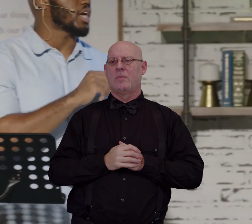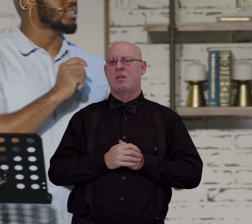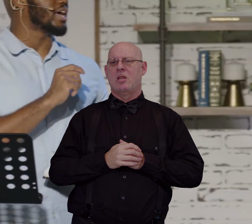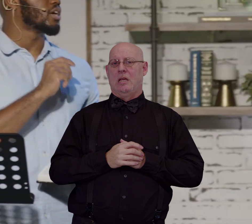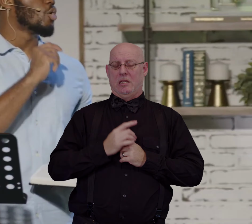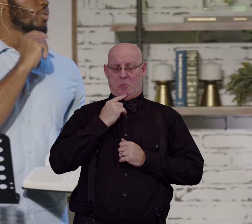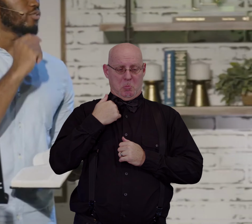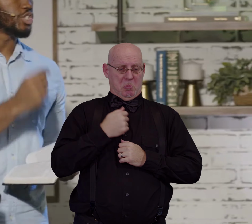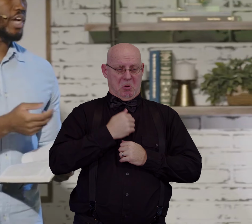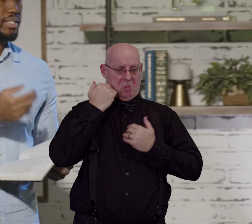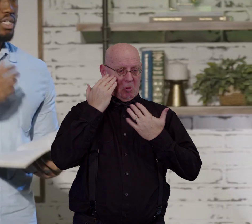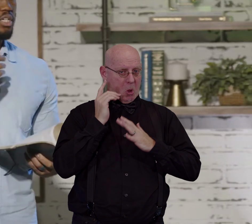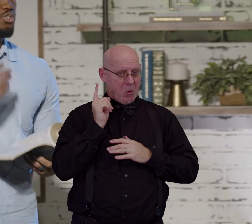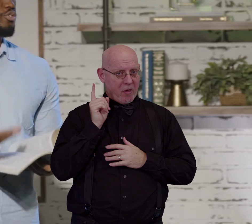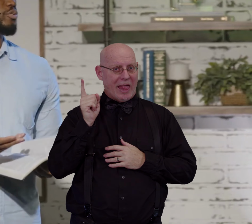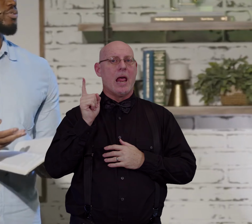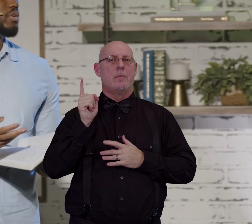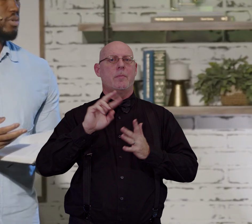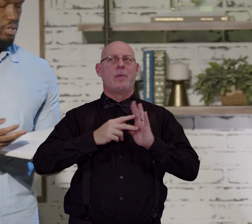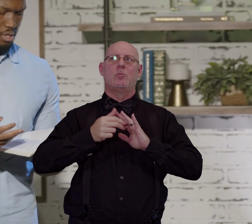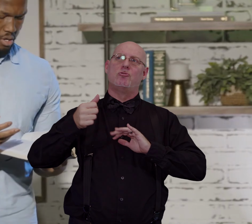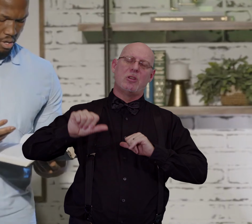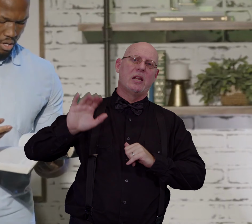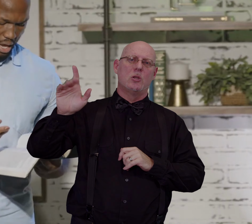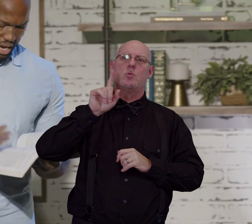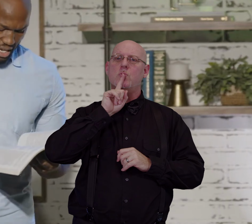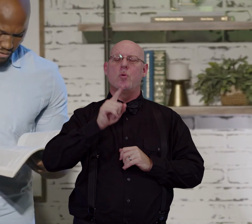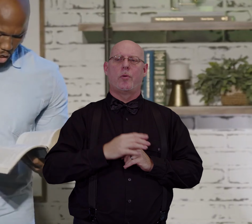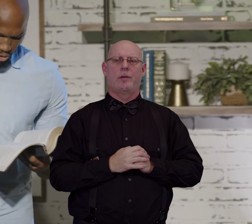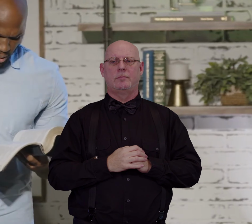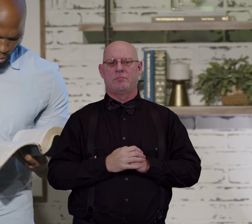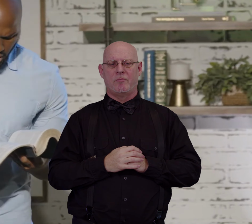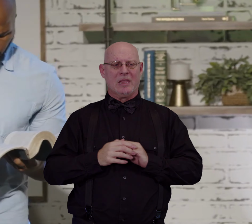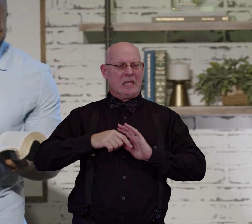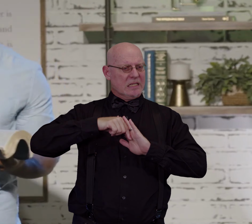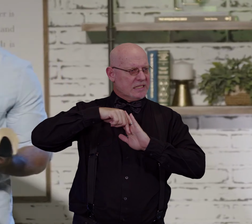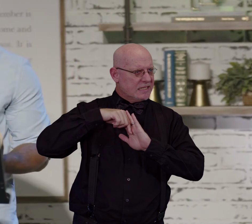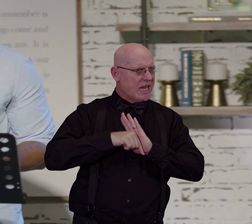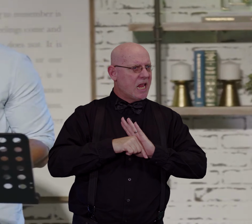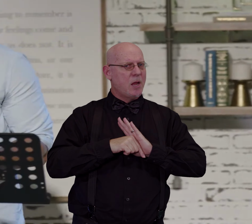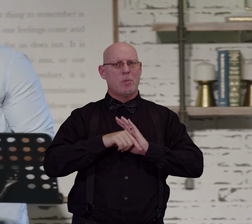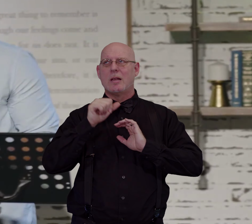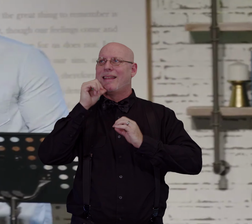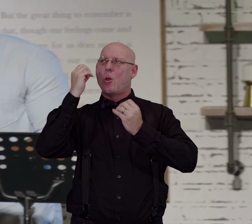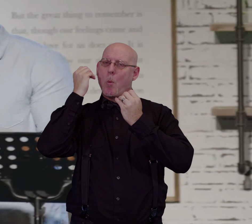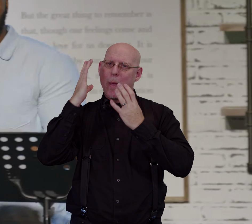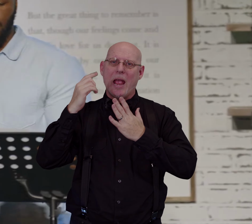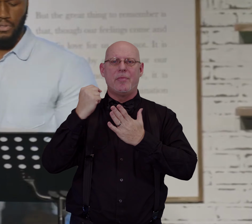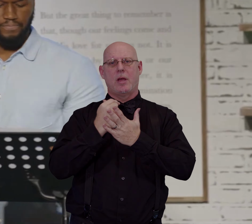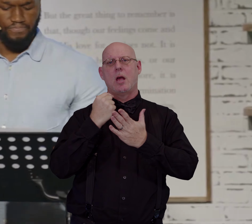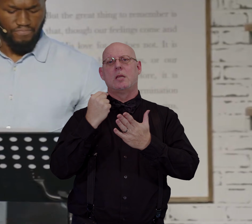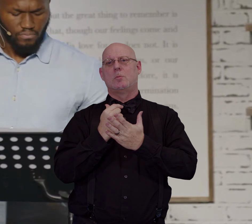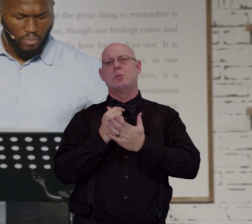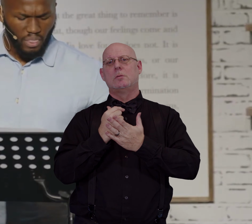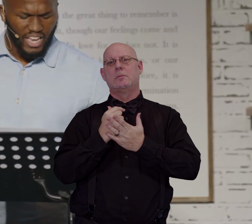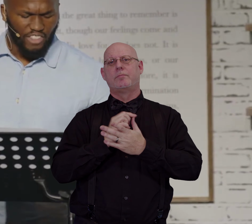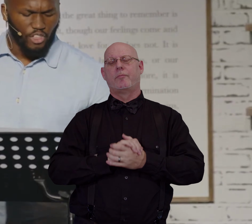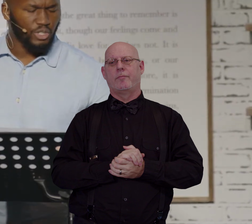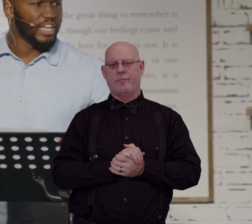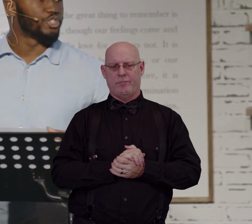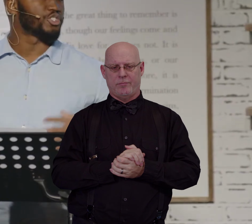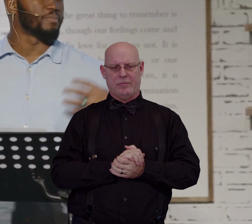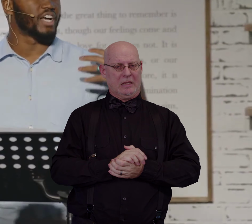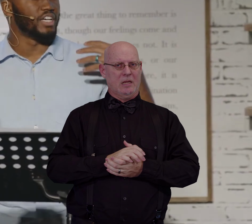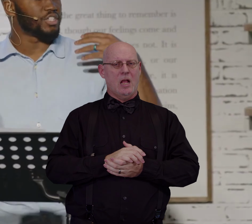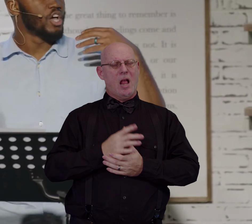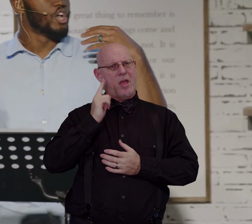him, it is saying that we have rejected his truth. And it even goes deeper in if they have not obeyed the gospel. And I thought